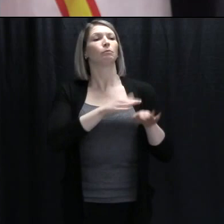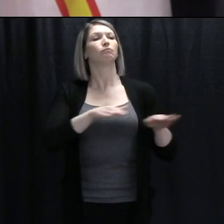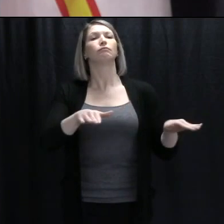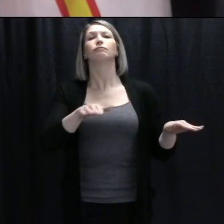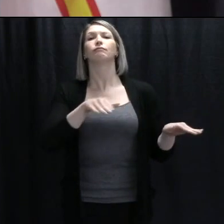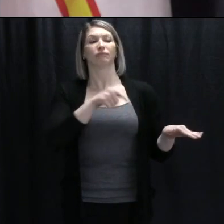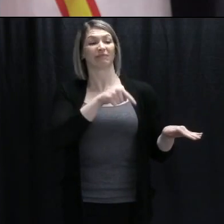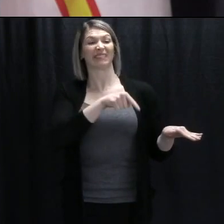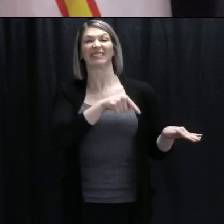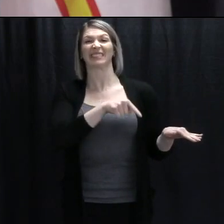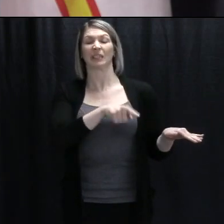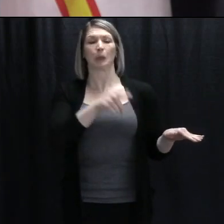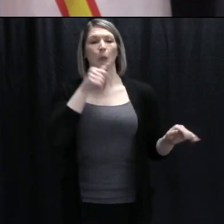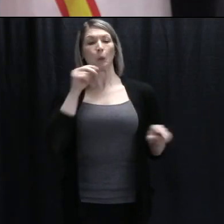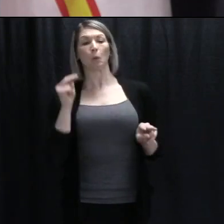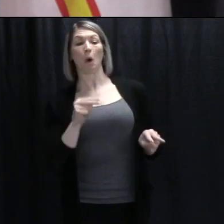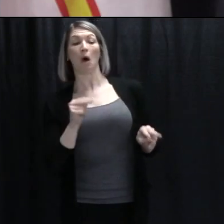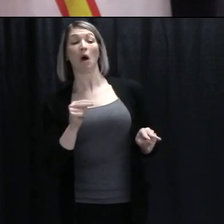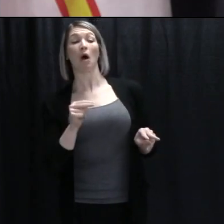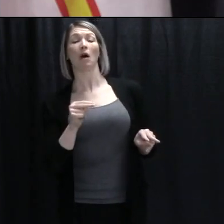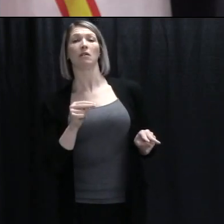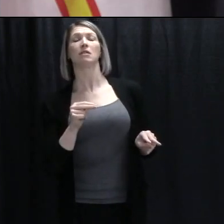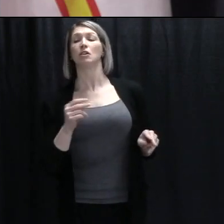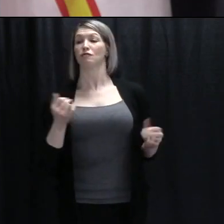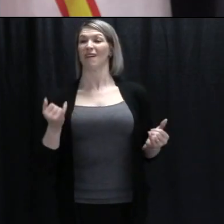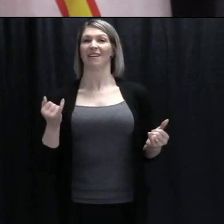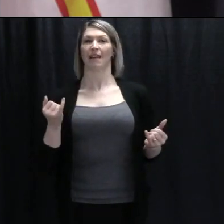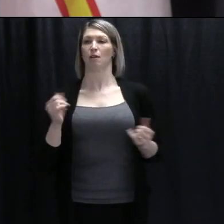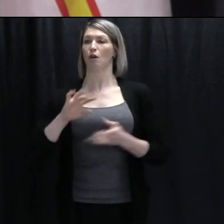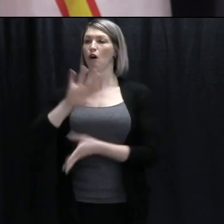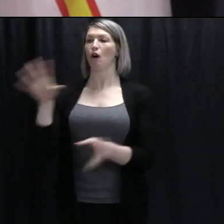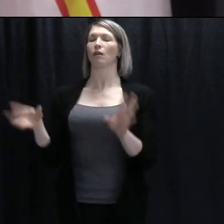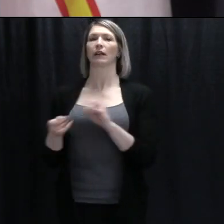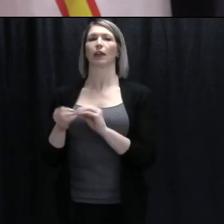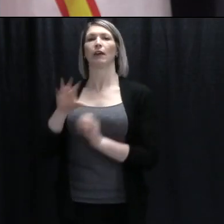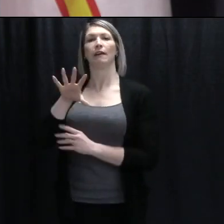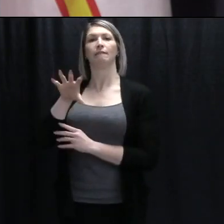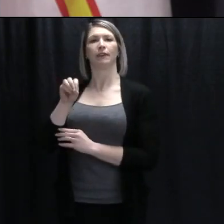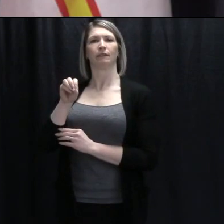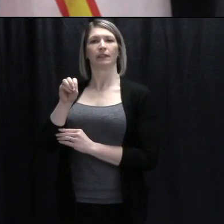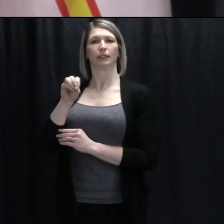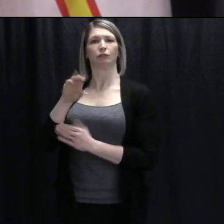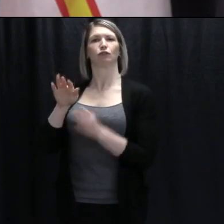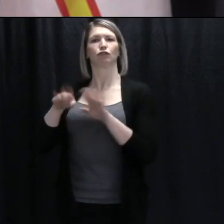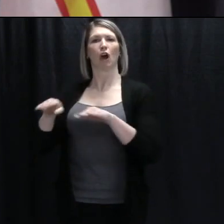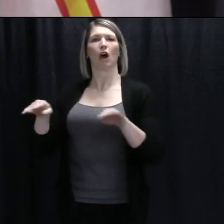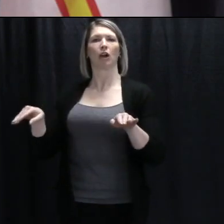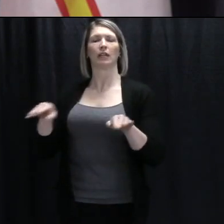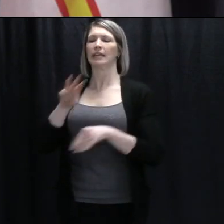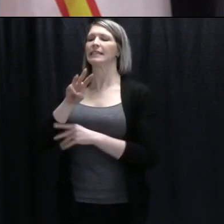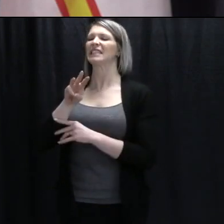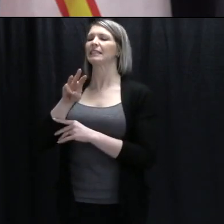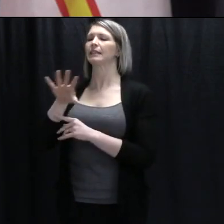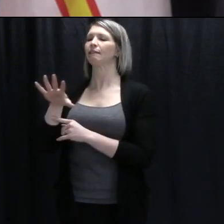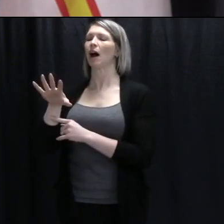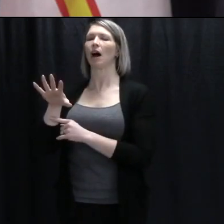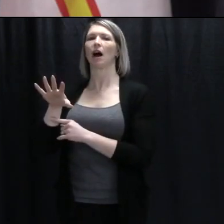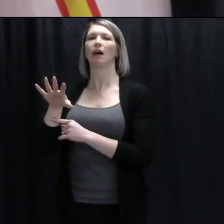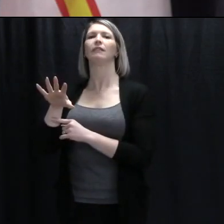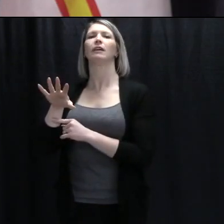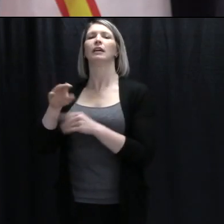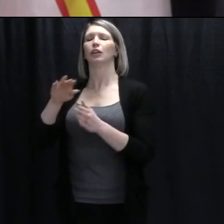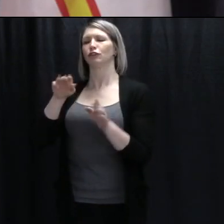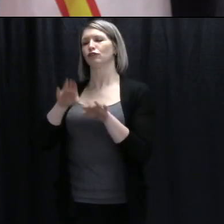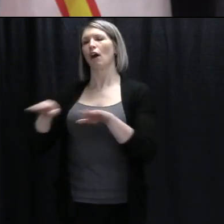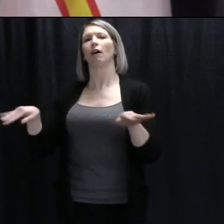had some 65 childcare operators that have stepped up to support our essential workers. So I too want to recognize